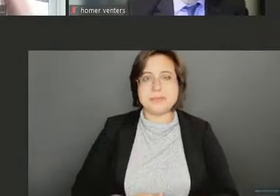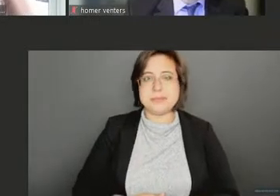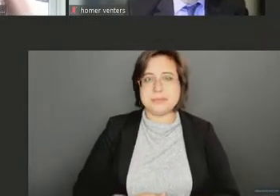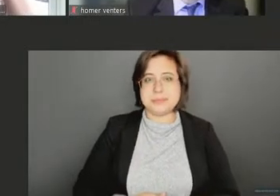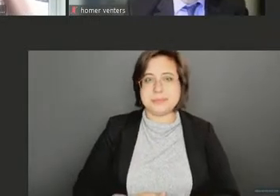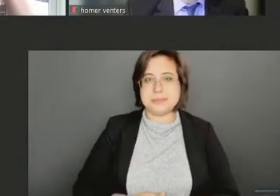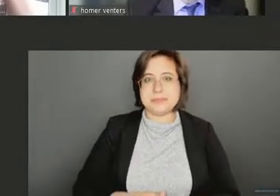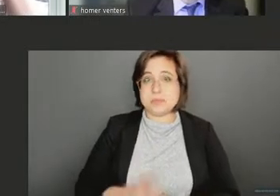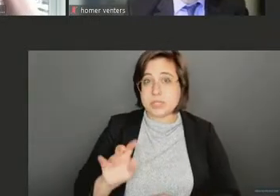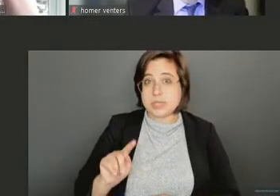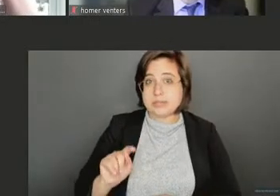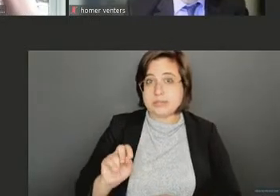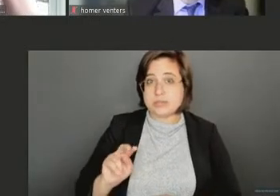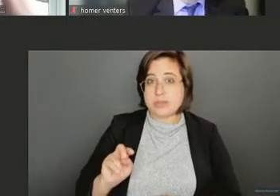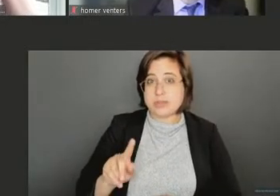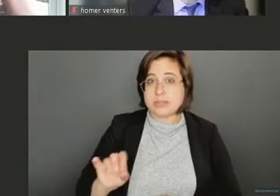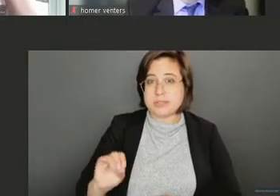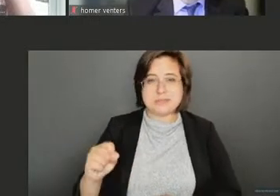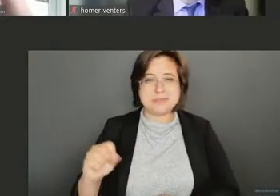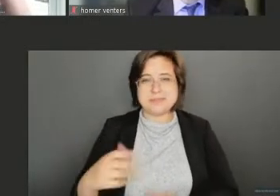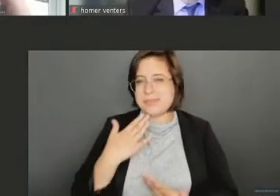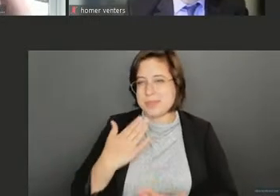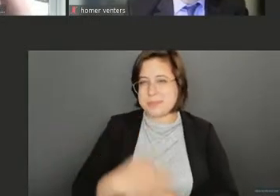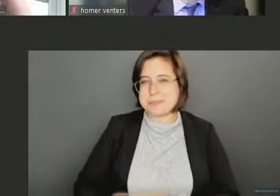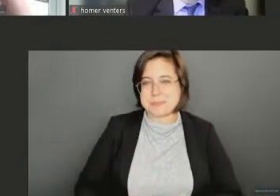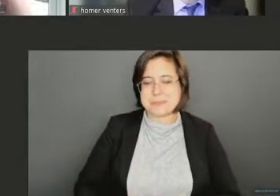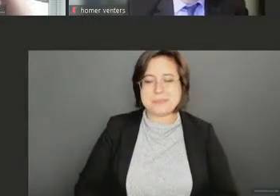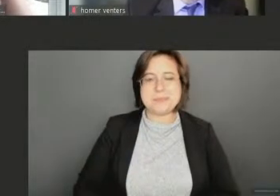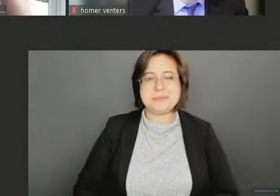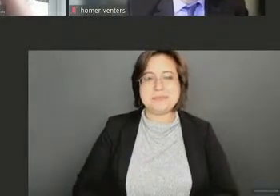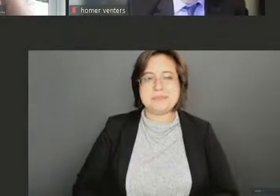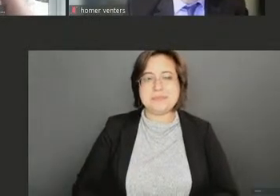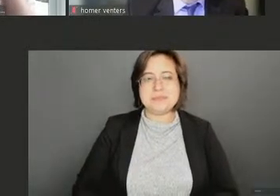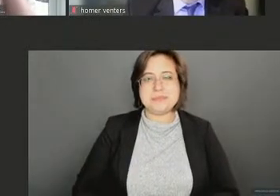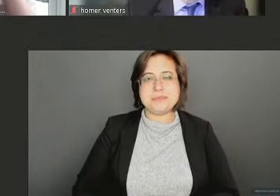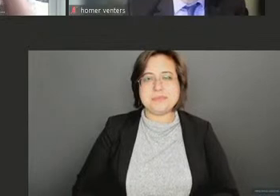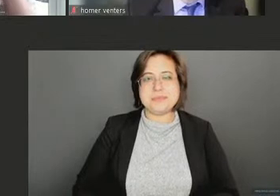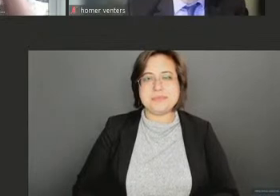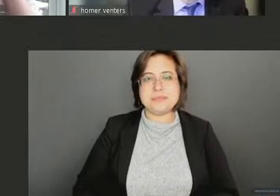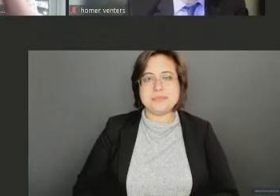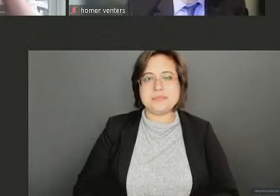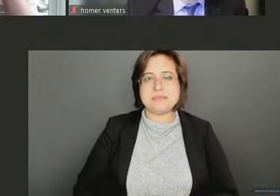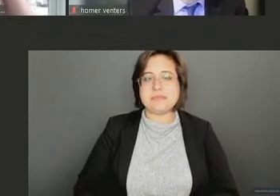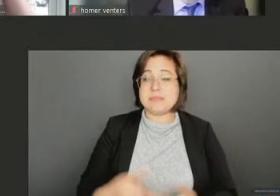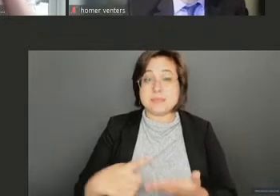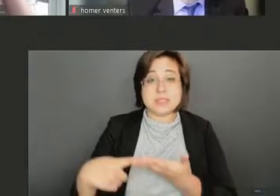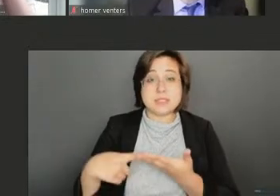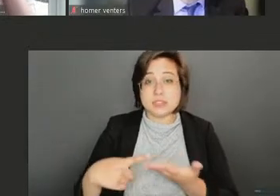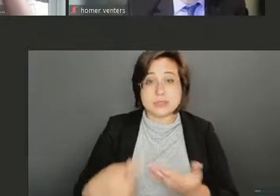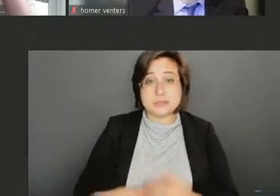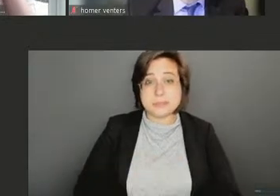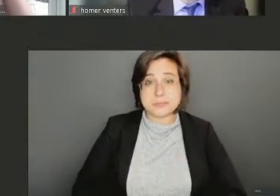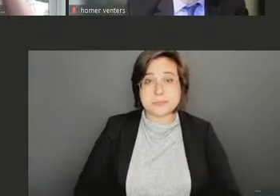Was that Mr. Taranza? Yes. Thank you very much. Second, do we have any further discussion?